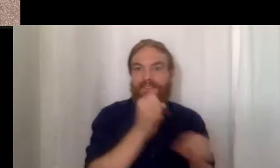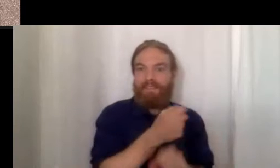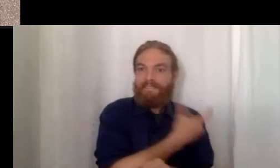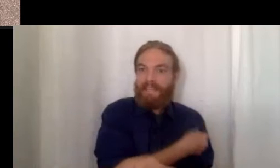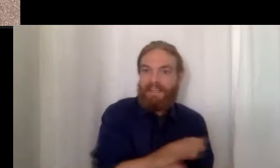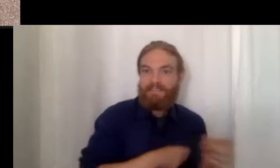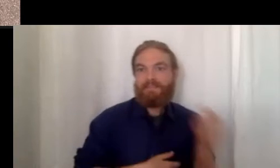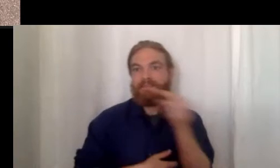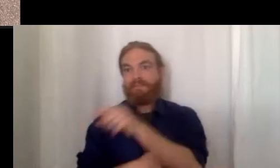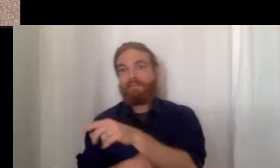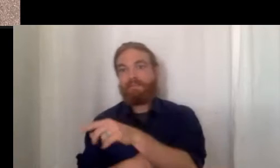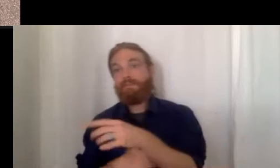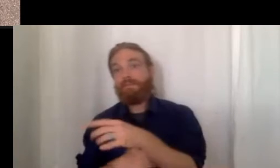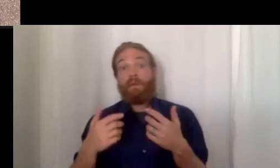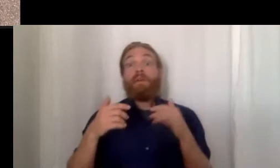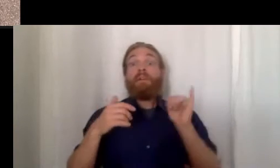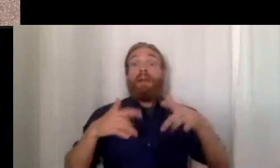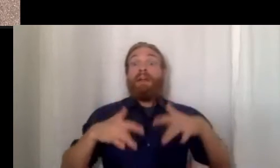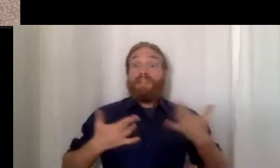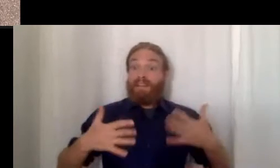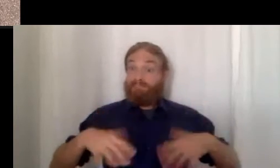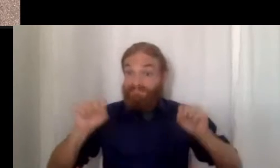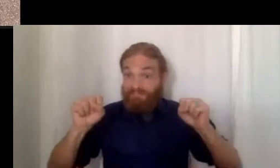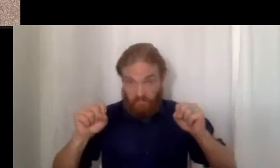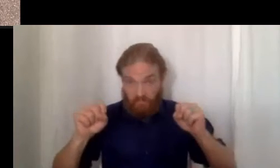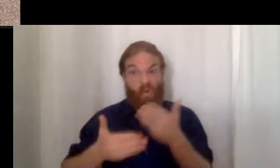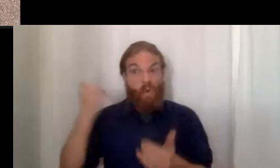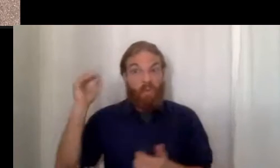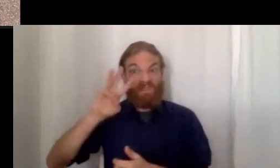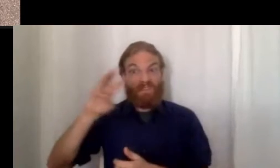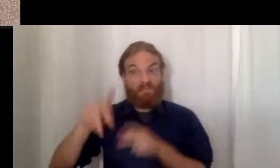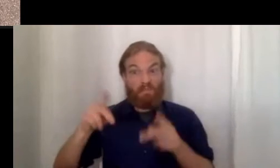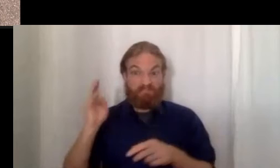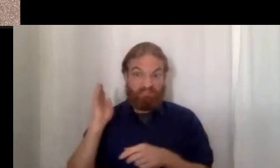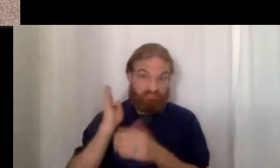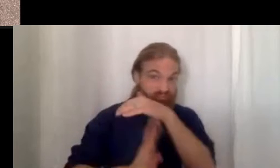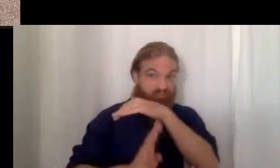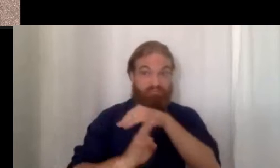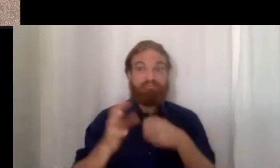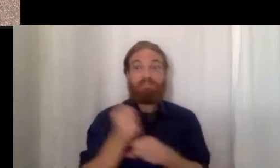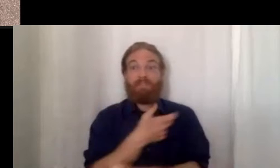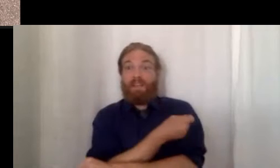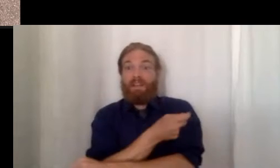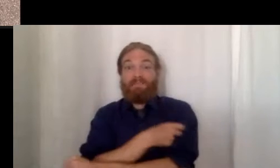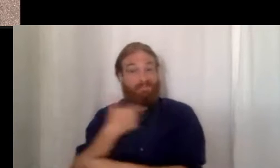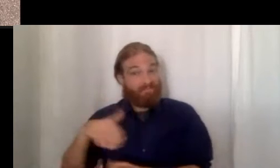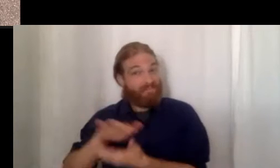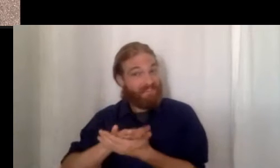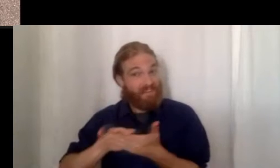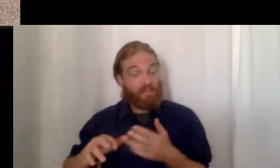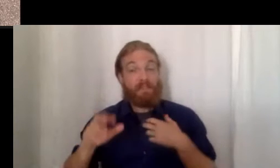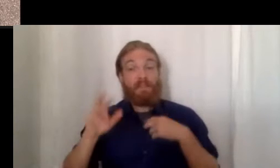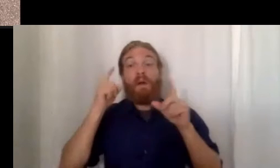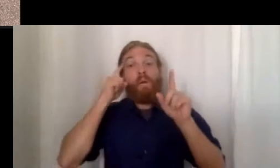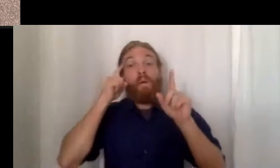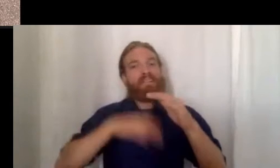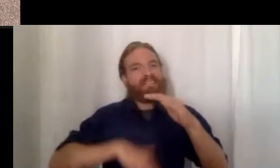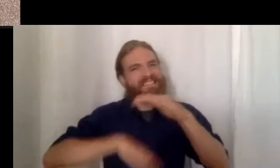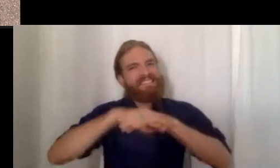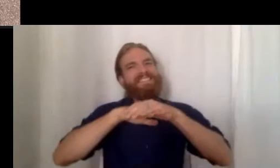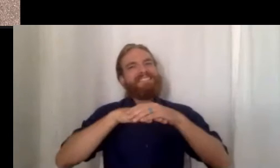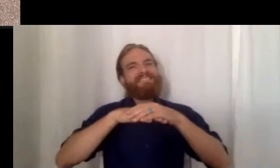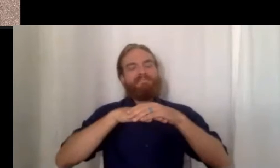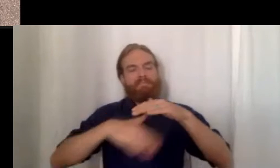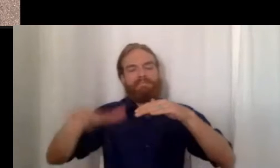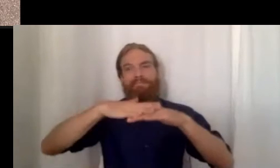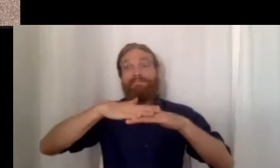just one of the ways that we're trying to increase access to the vaccine, ease of getting a vaccination, as we can be in